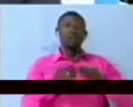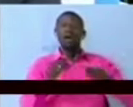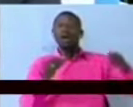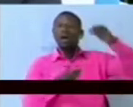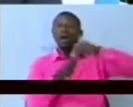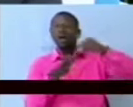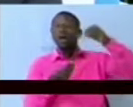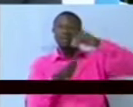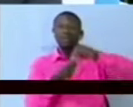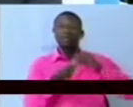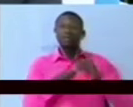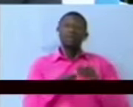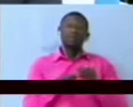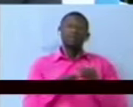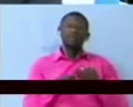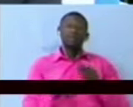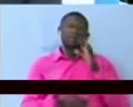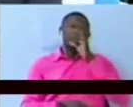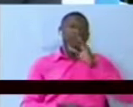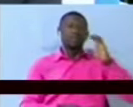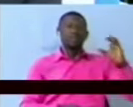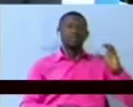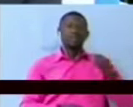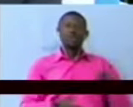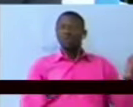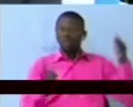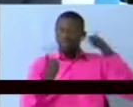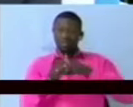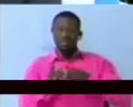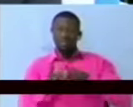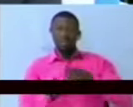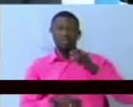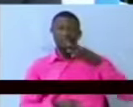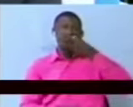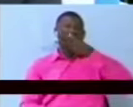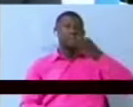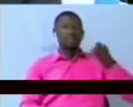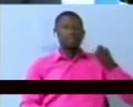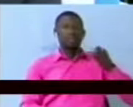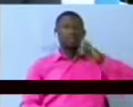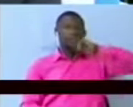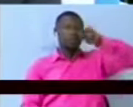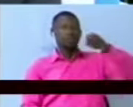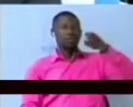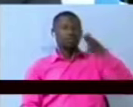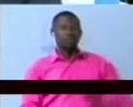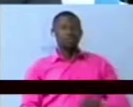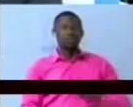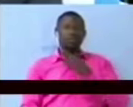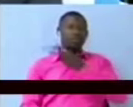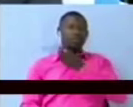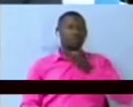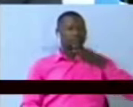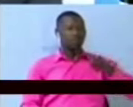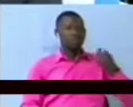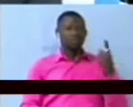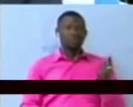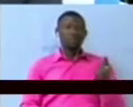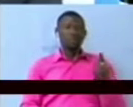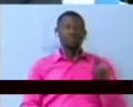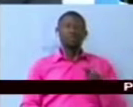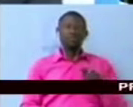until 30 June 2021, the Attorney General and Minister of Justice informed the